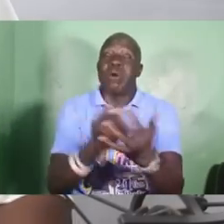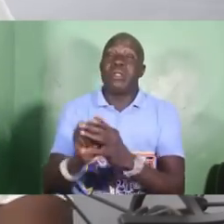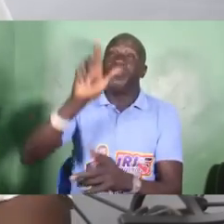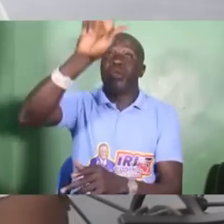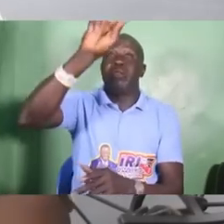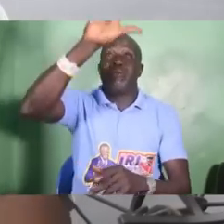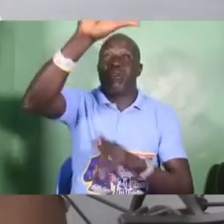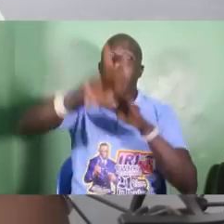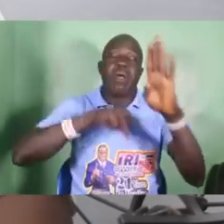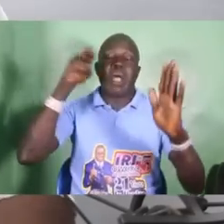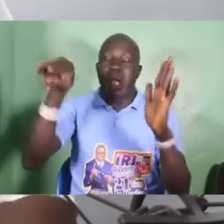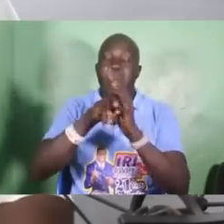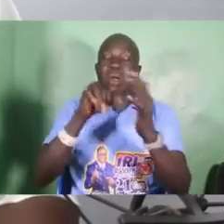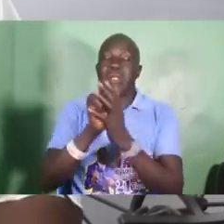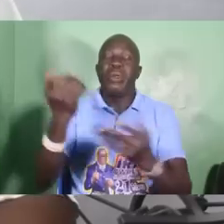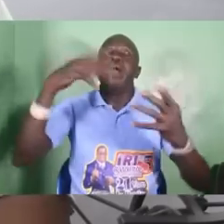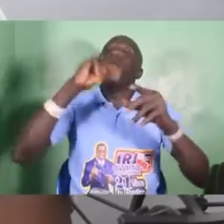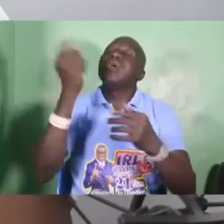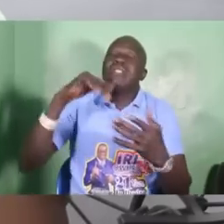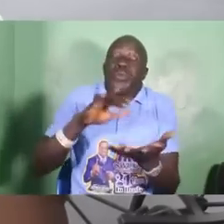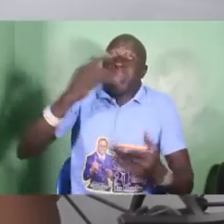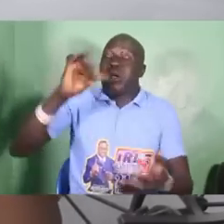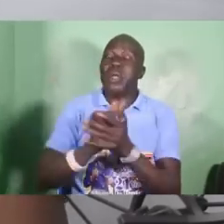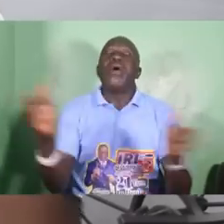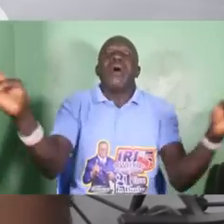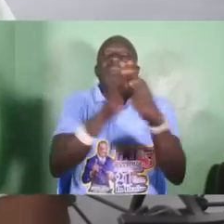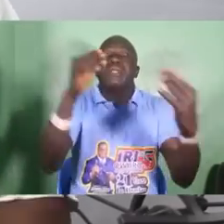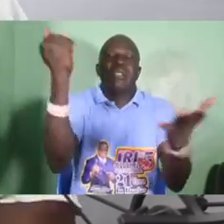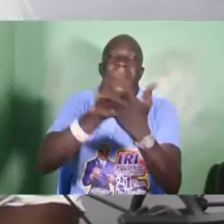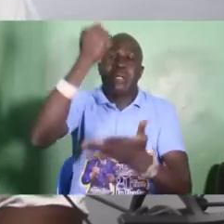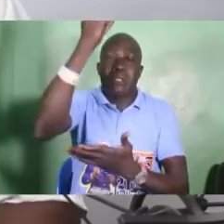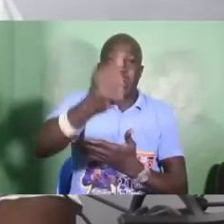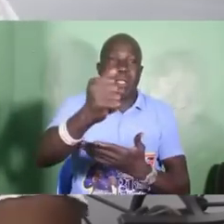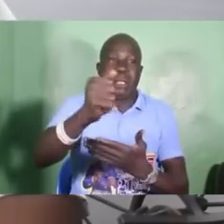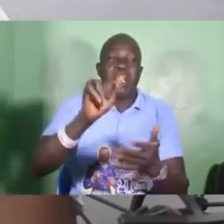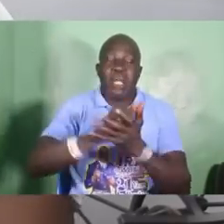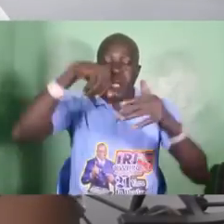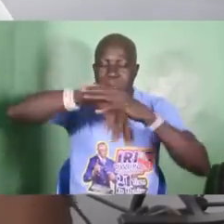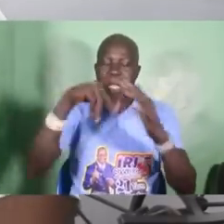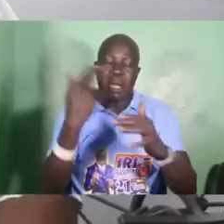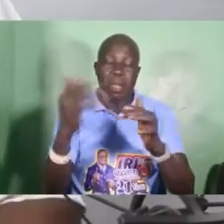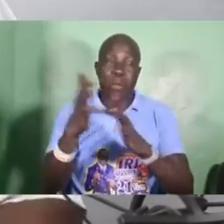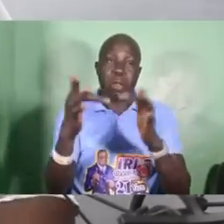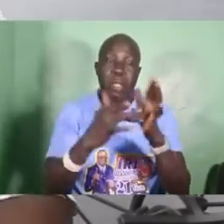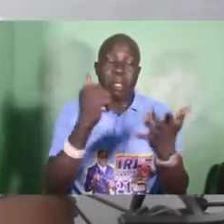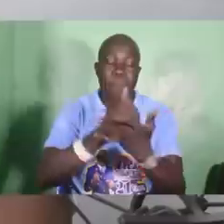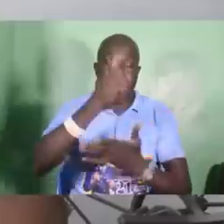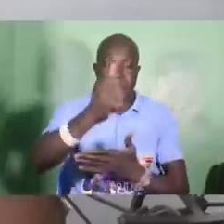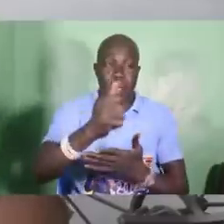24 hours. Within 24 hours, where is the spirit of God? Go and locate the person. Name